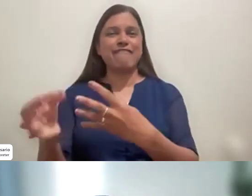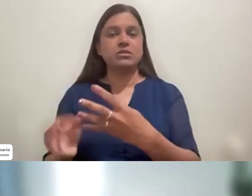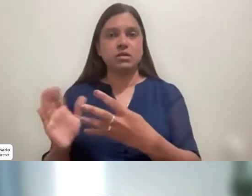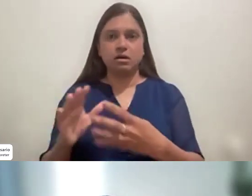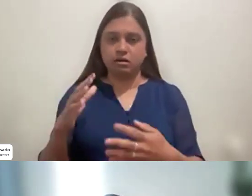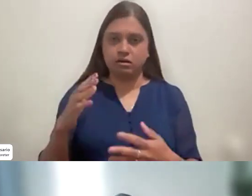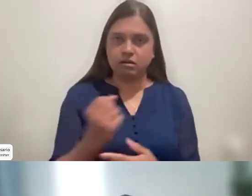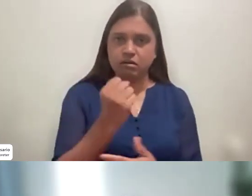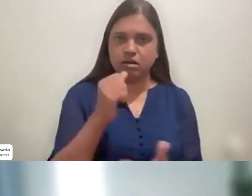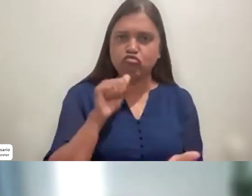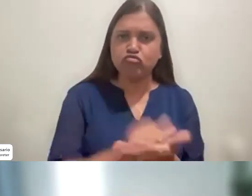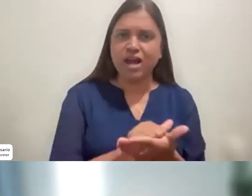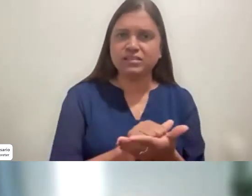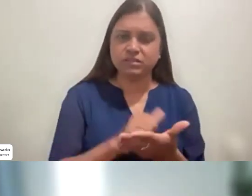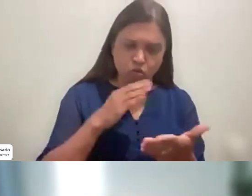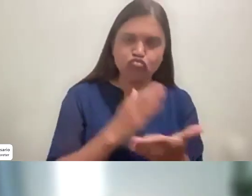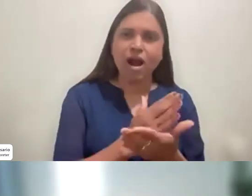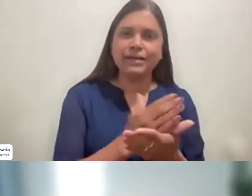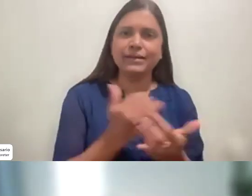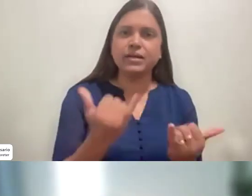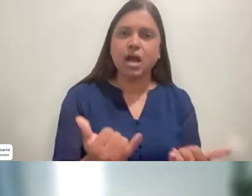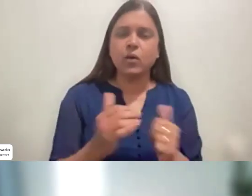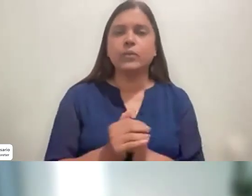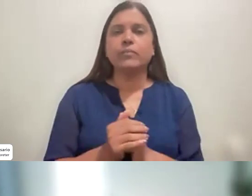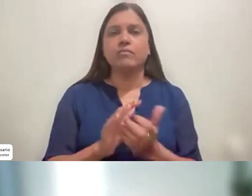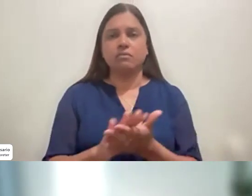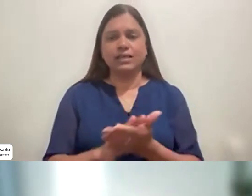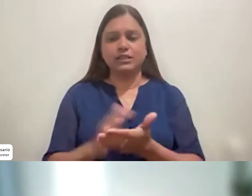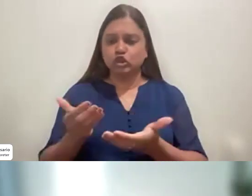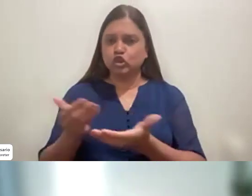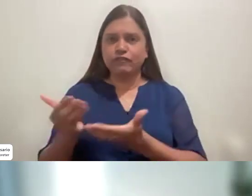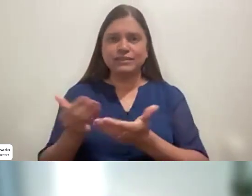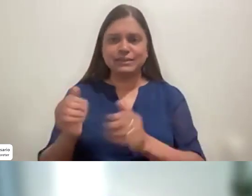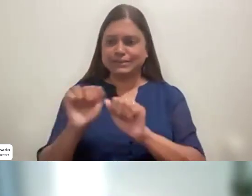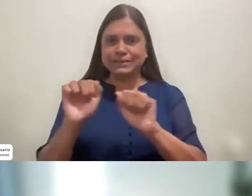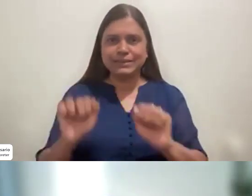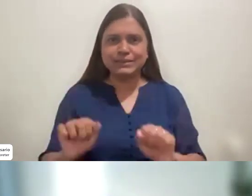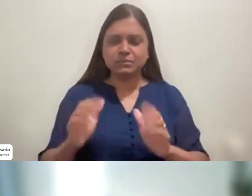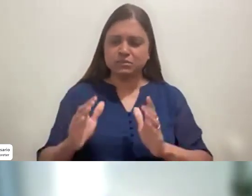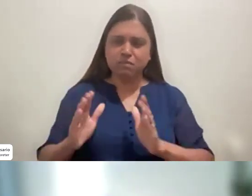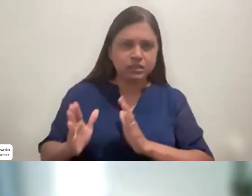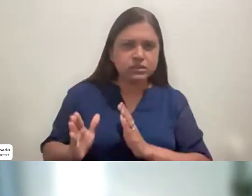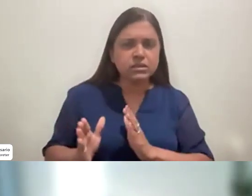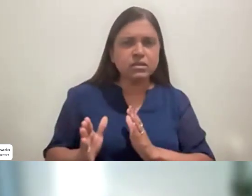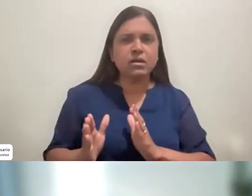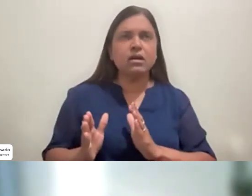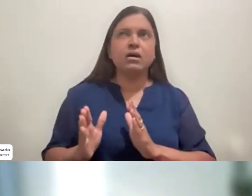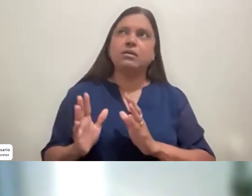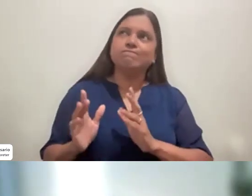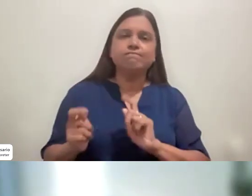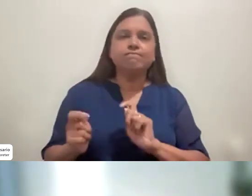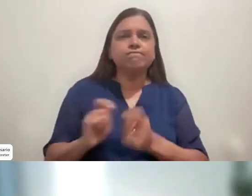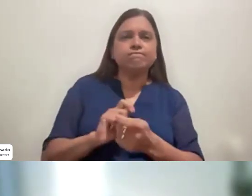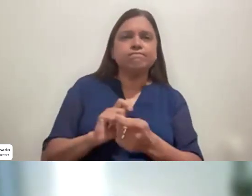of governments, services, systems, and so on, that they want to move from some sort